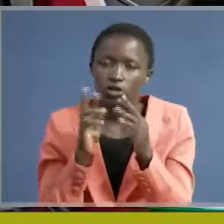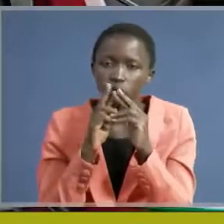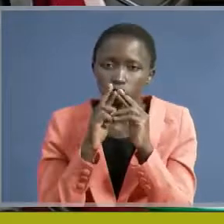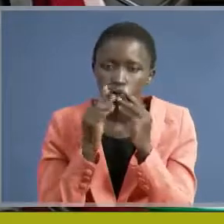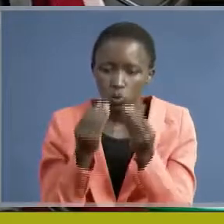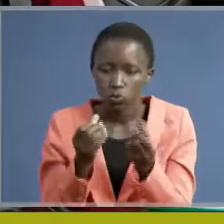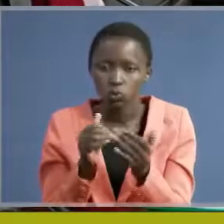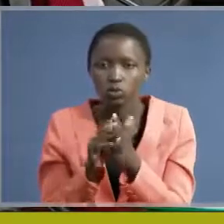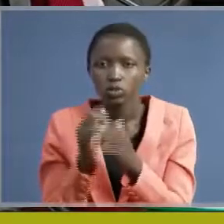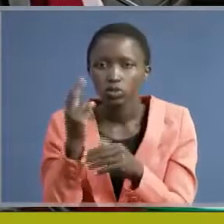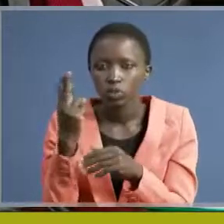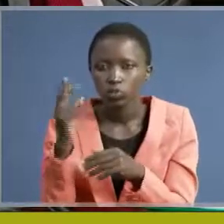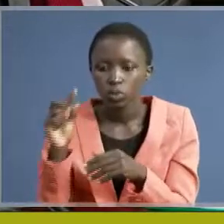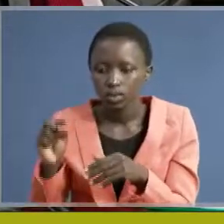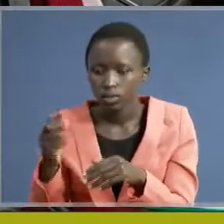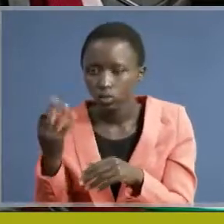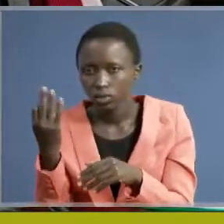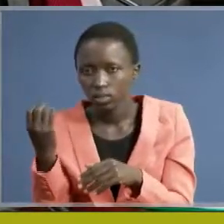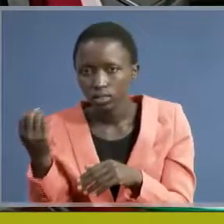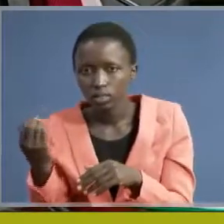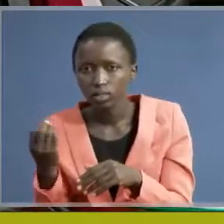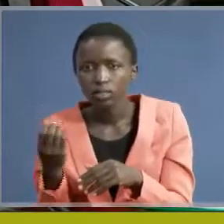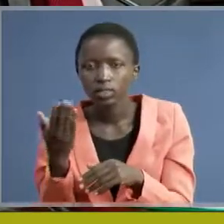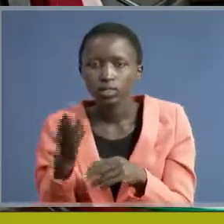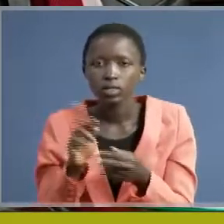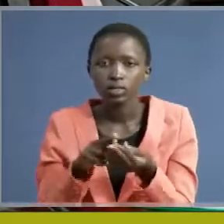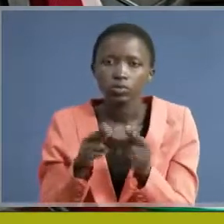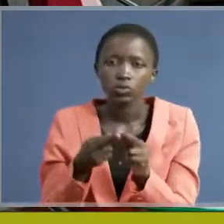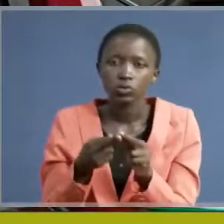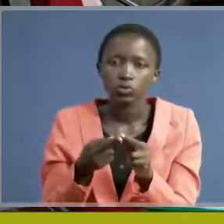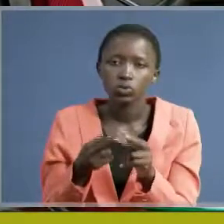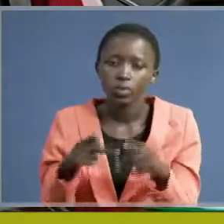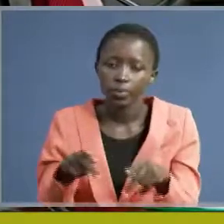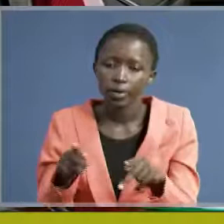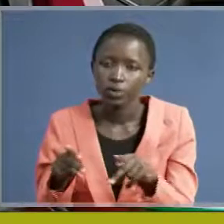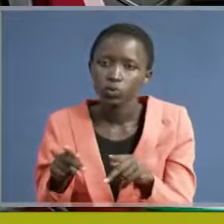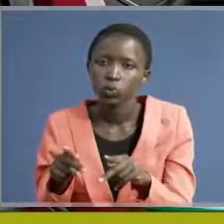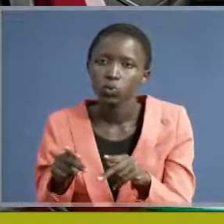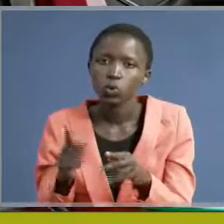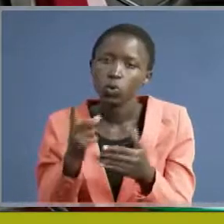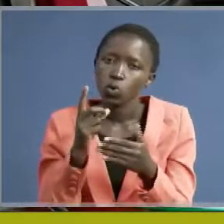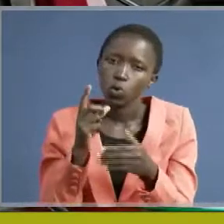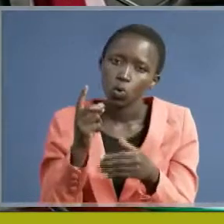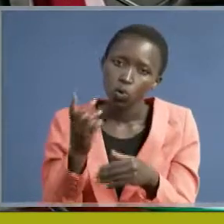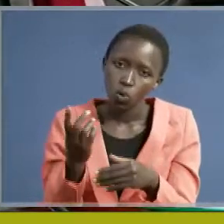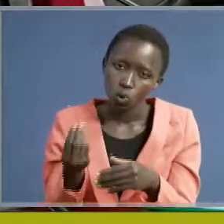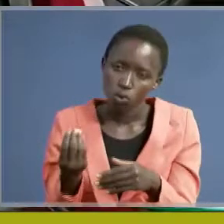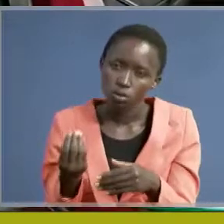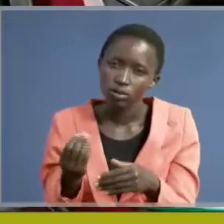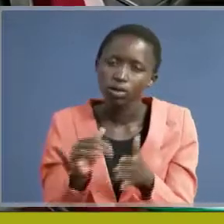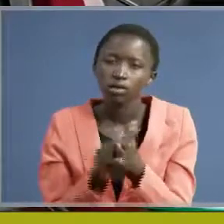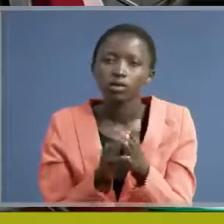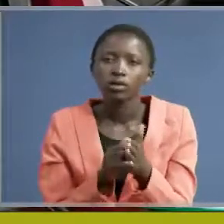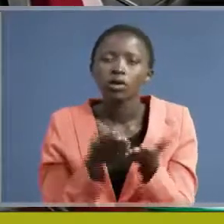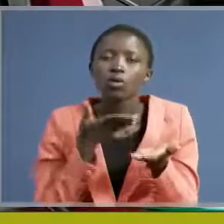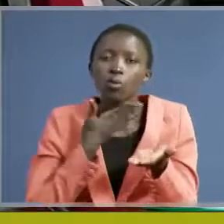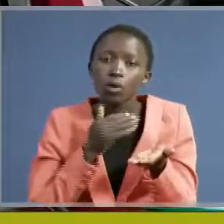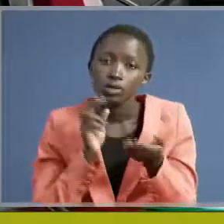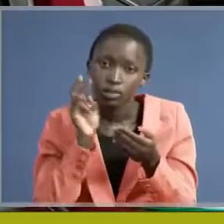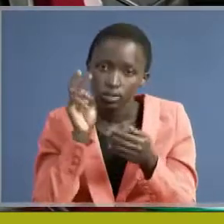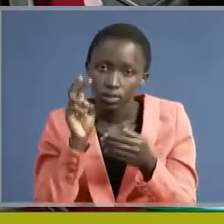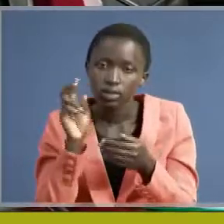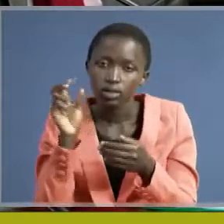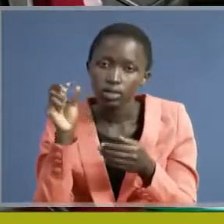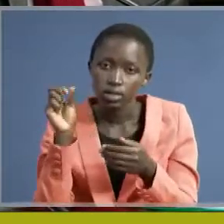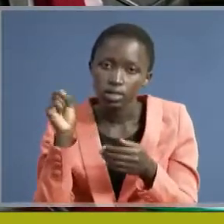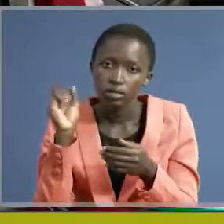of 2,300, especially in relation to the production cost. I want to see the formula the SFR